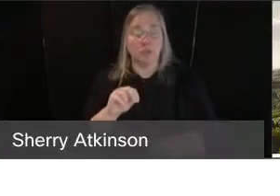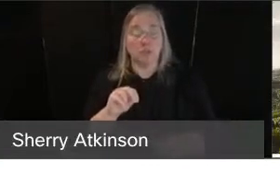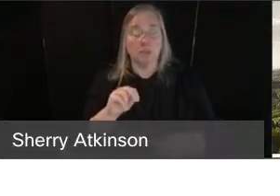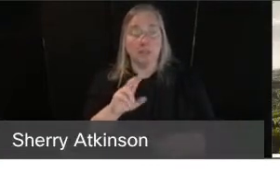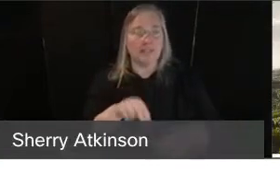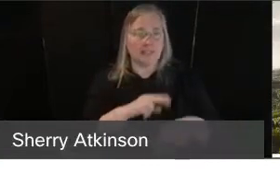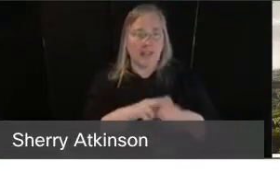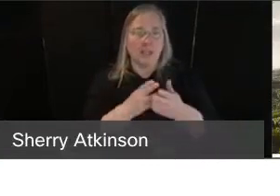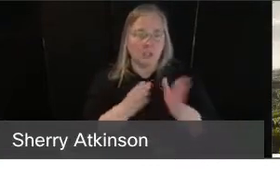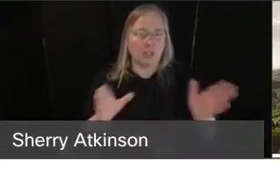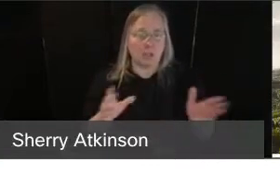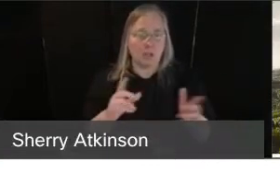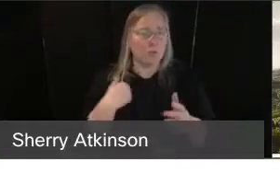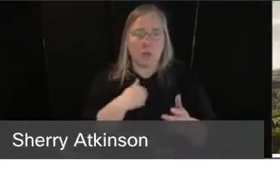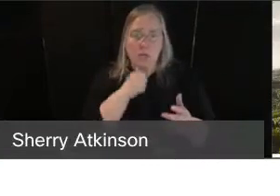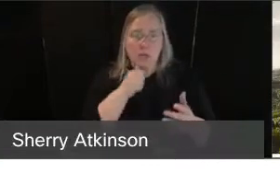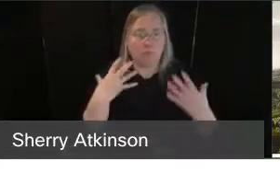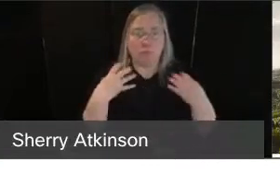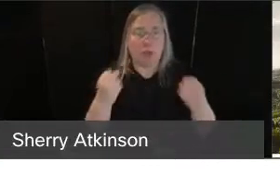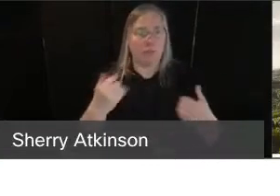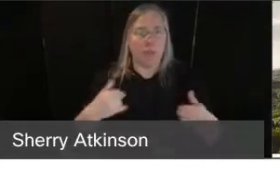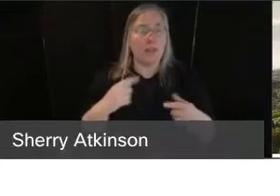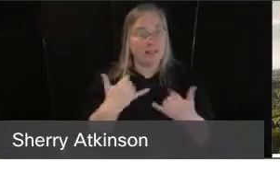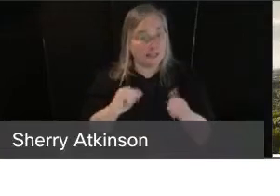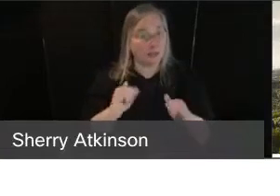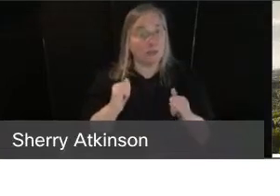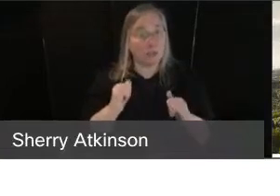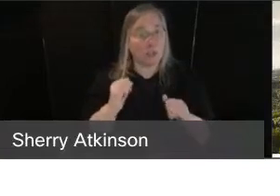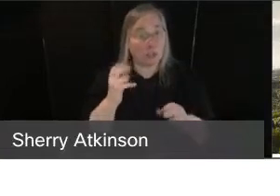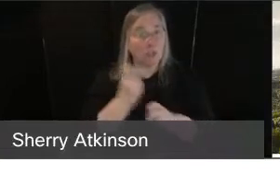pretty tough, but things are improving.